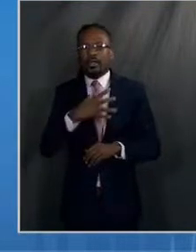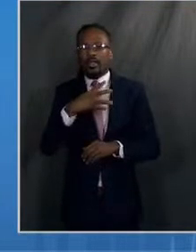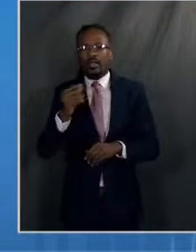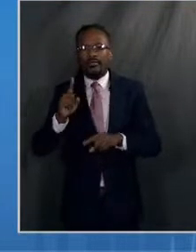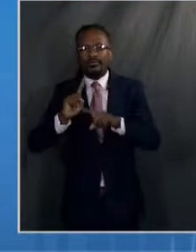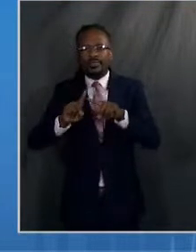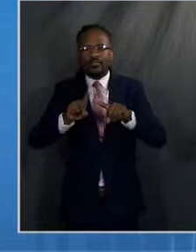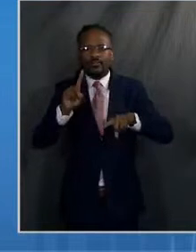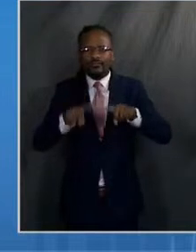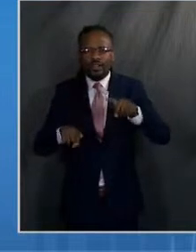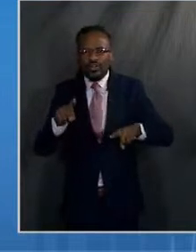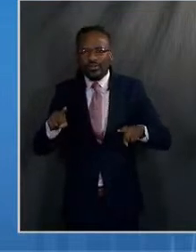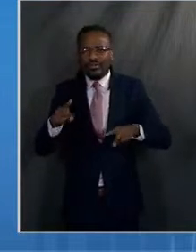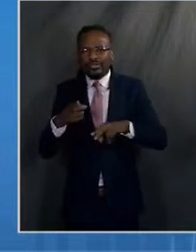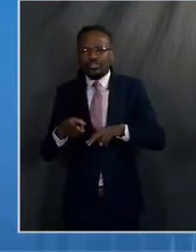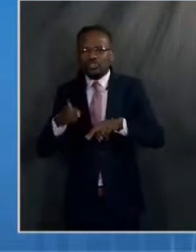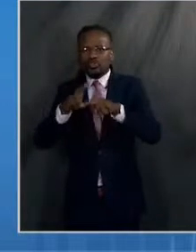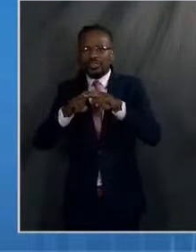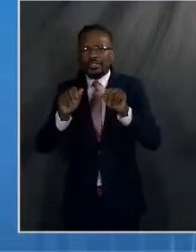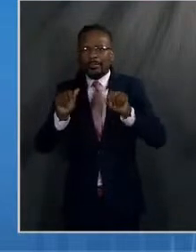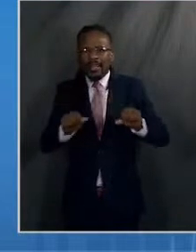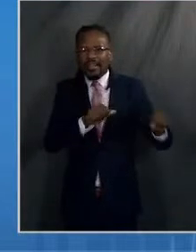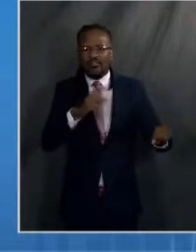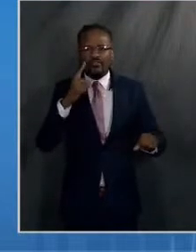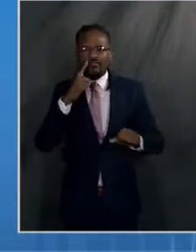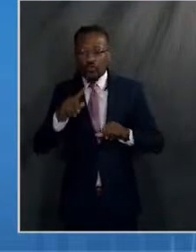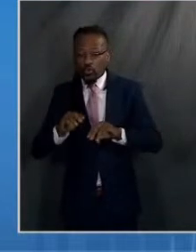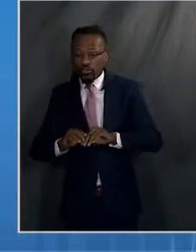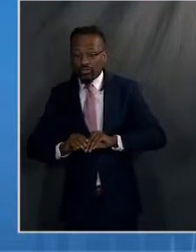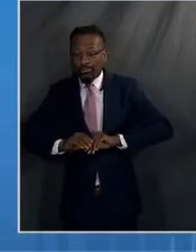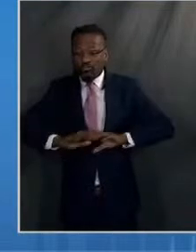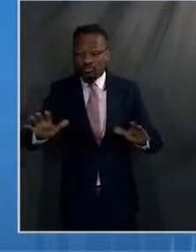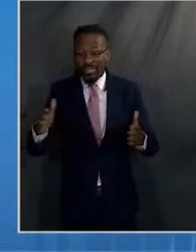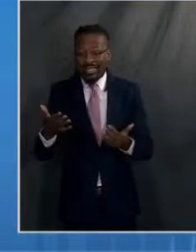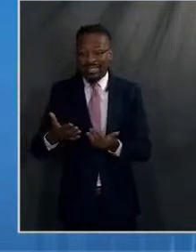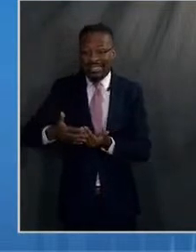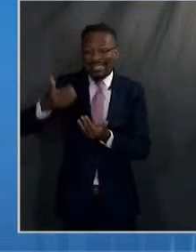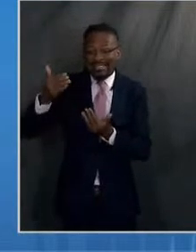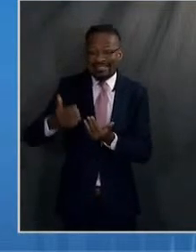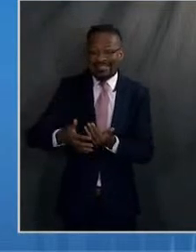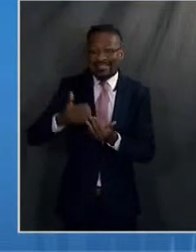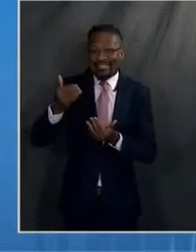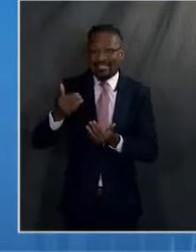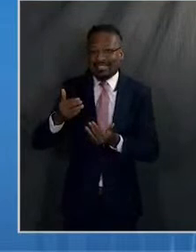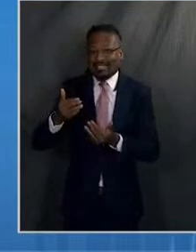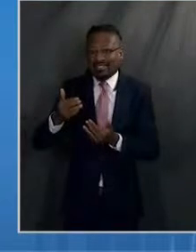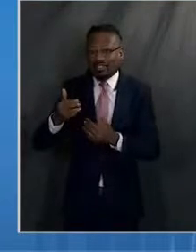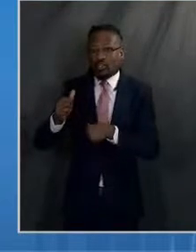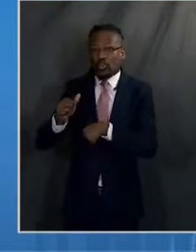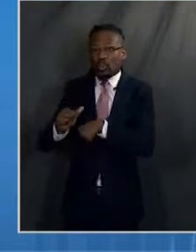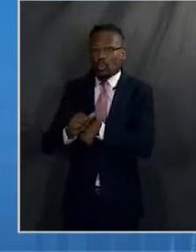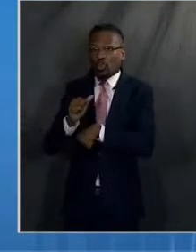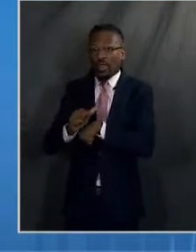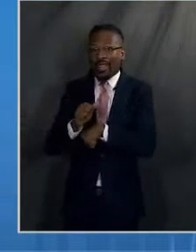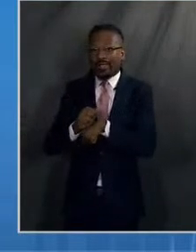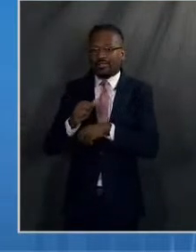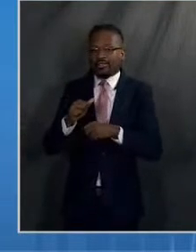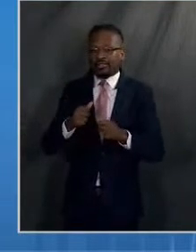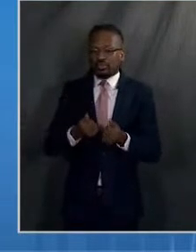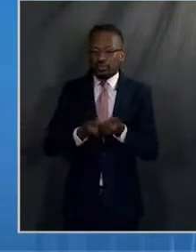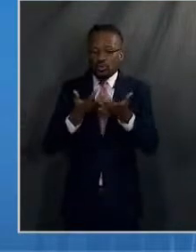have increased transmissibility, that spread more easily, threatens to reverse these recent